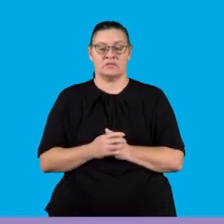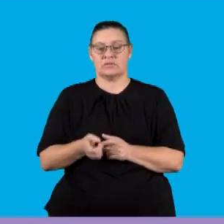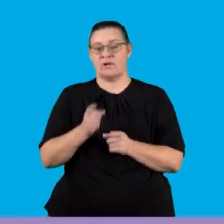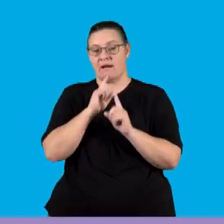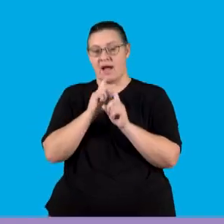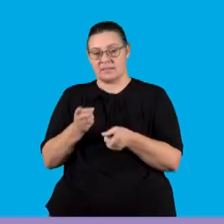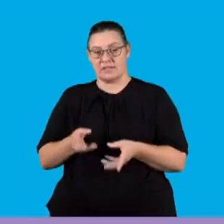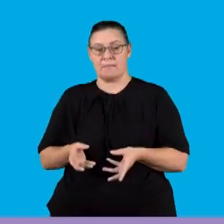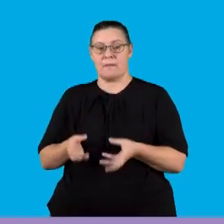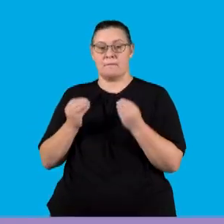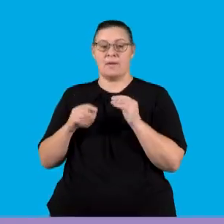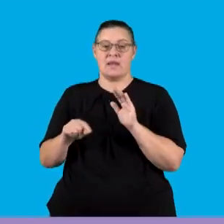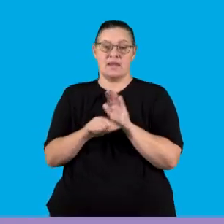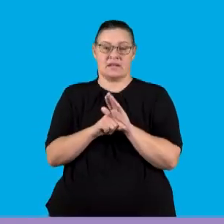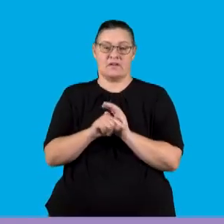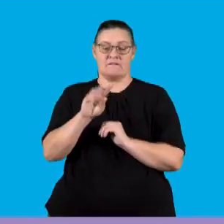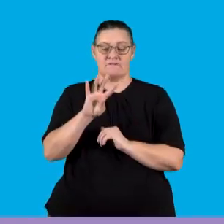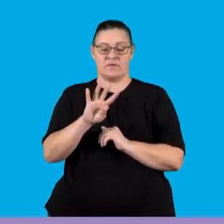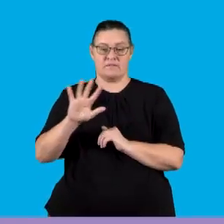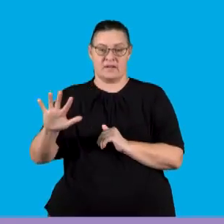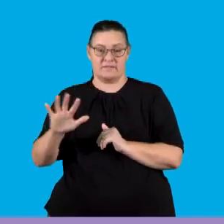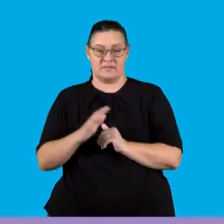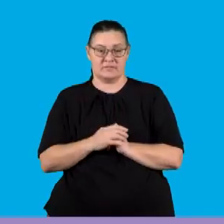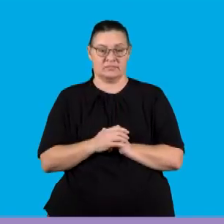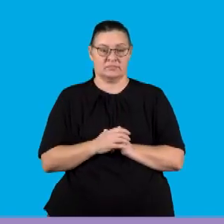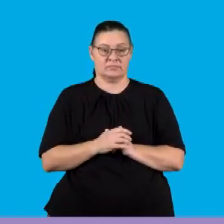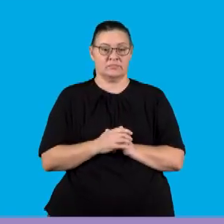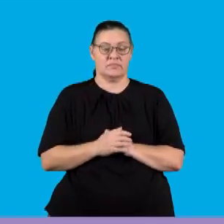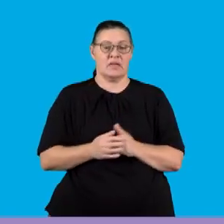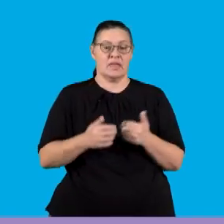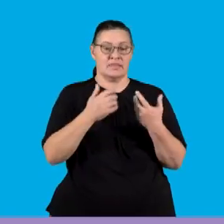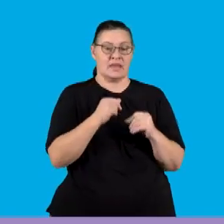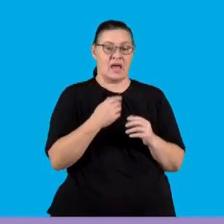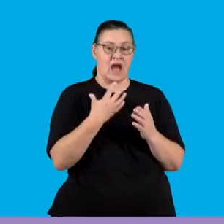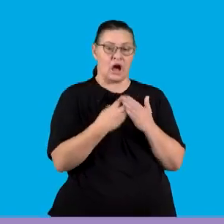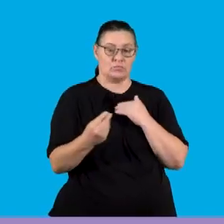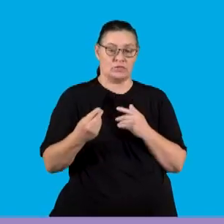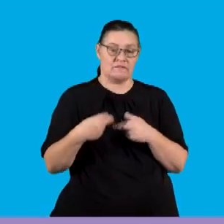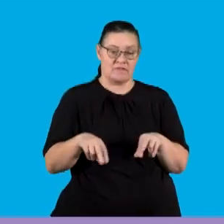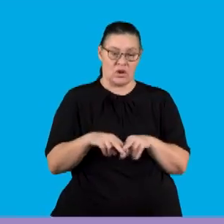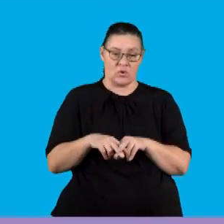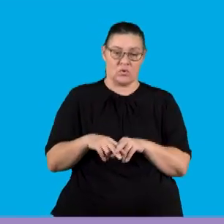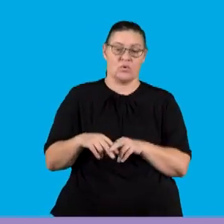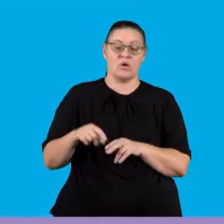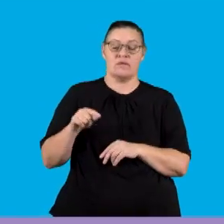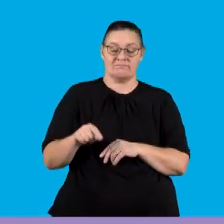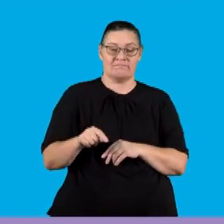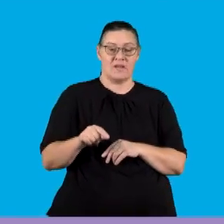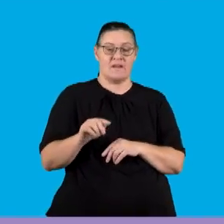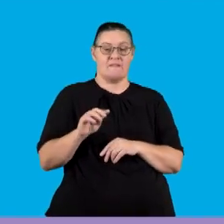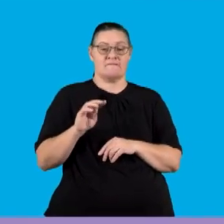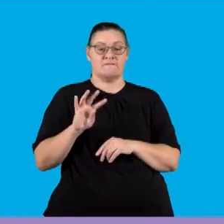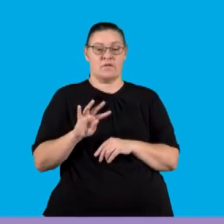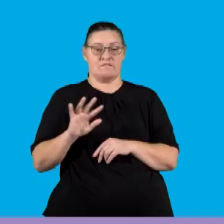a 3. That is going to give us a -45, and that is the output value when the input value is